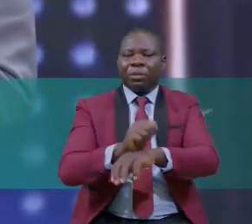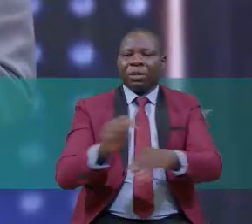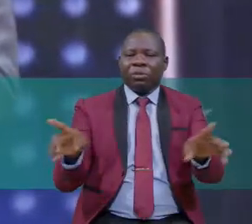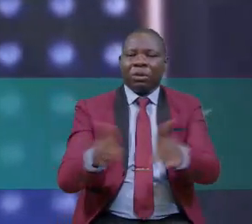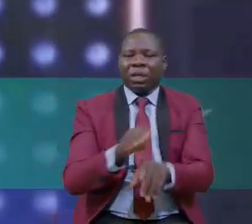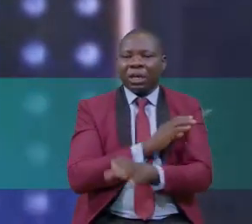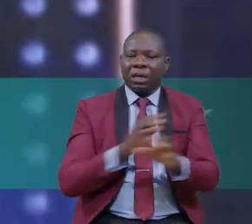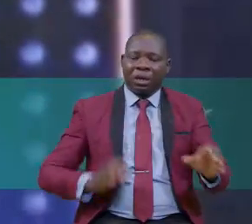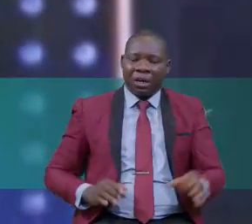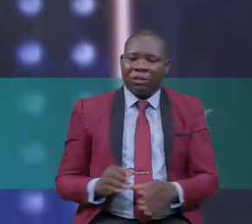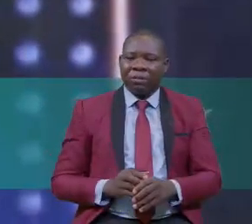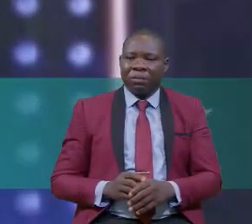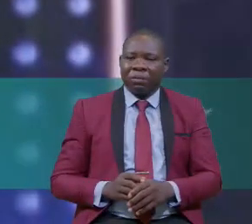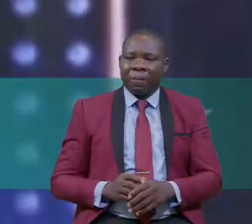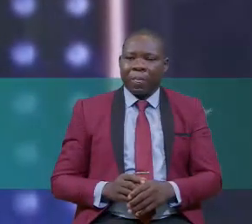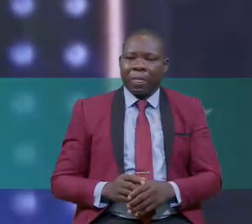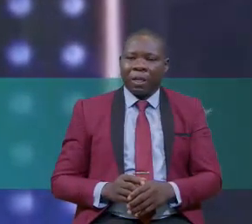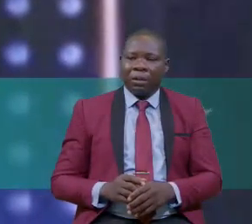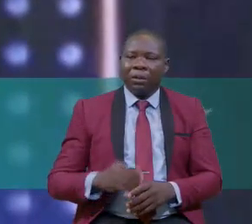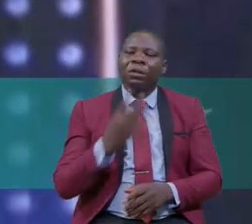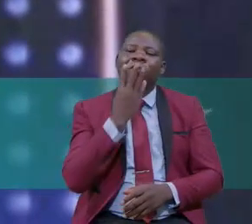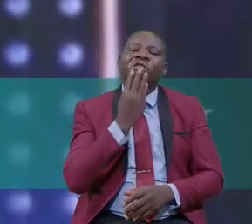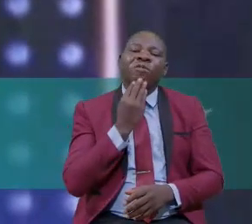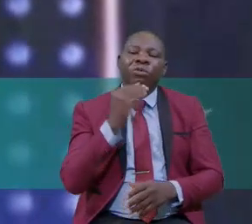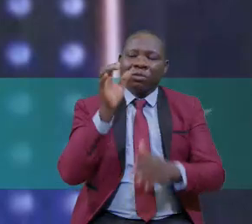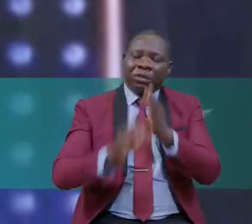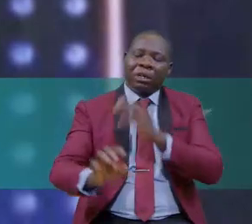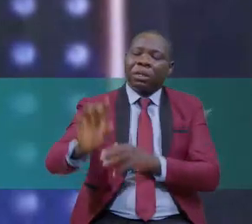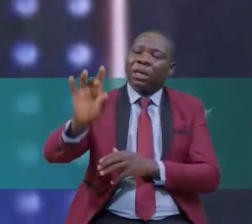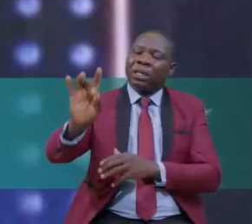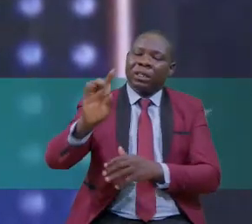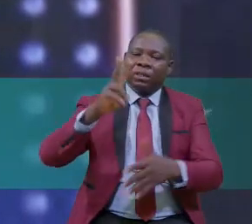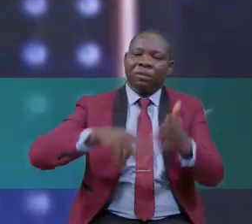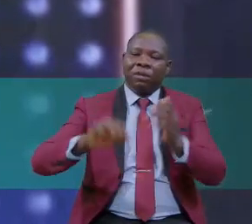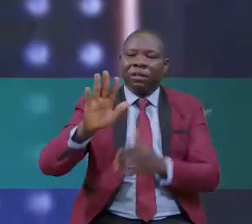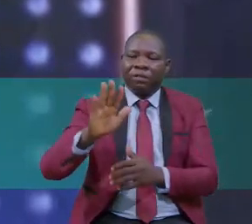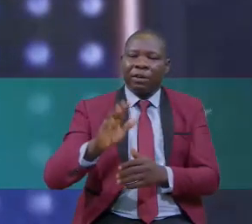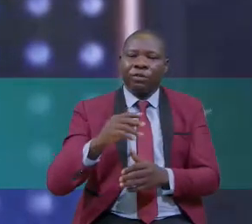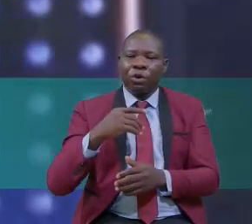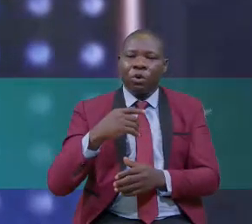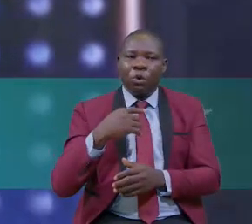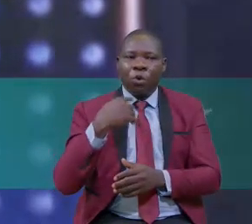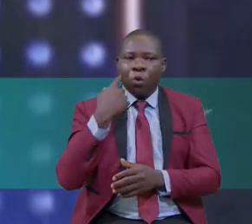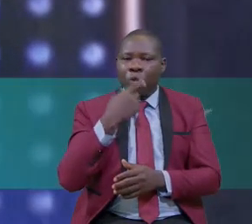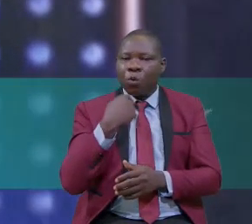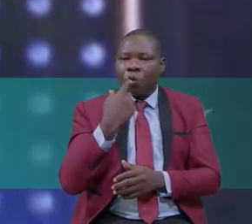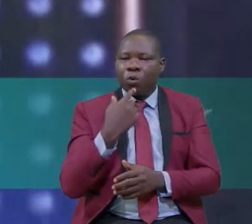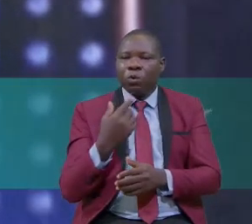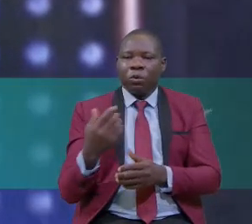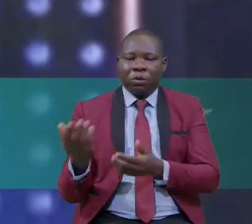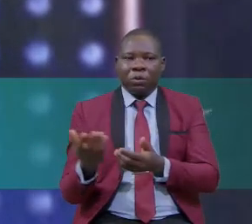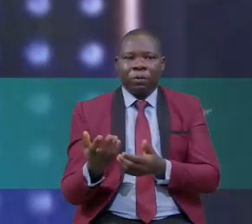Hebrews chapter 8, we're looking at verse 5. Who serve unto the